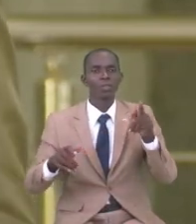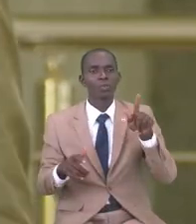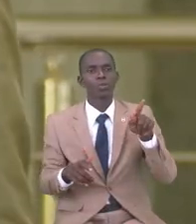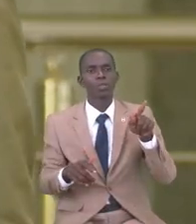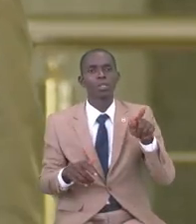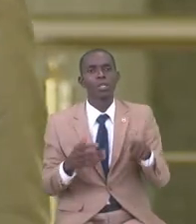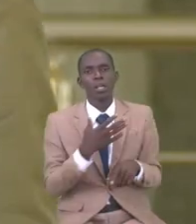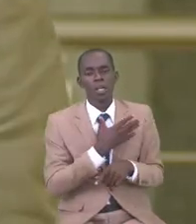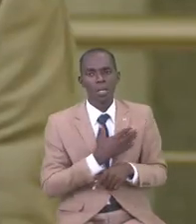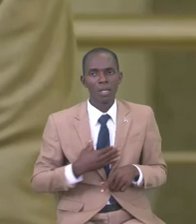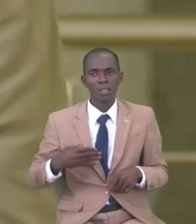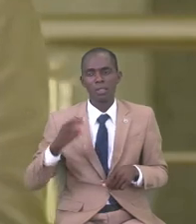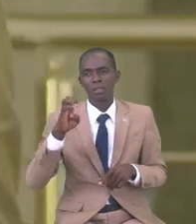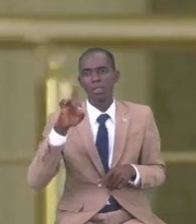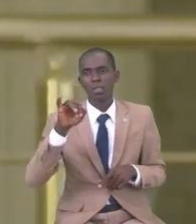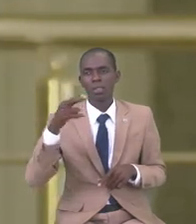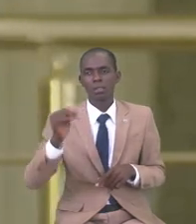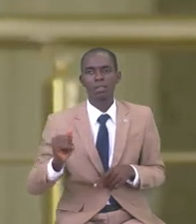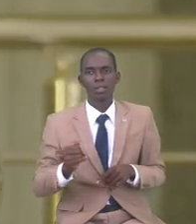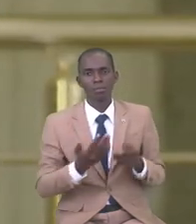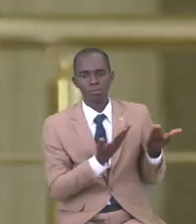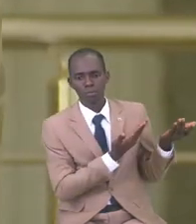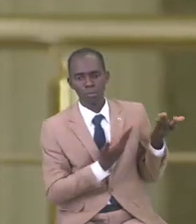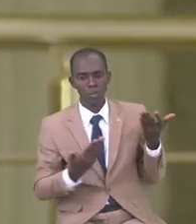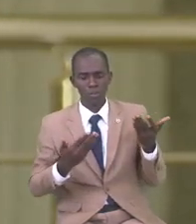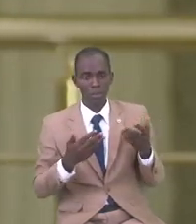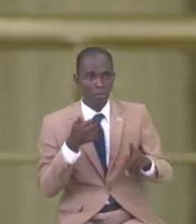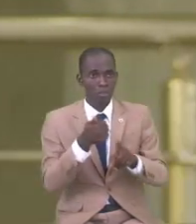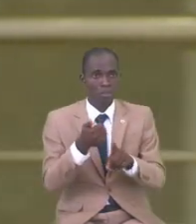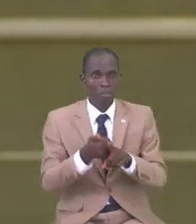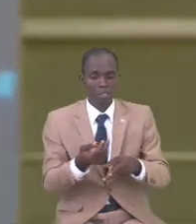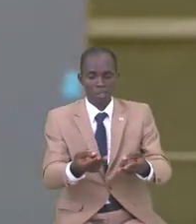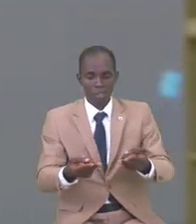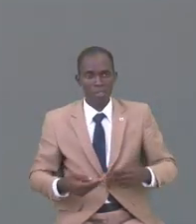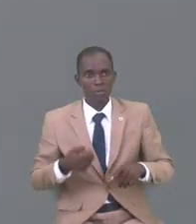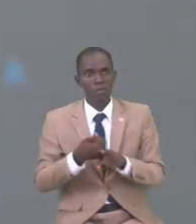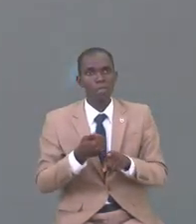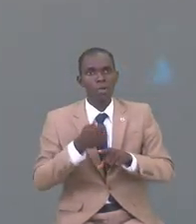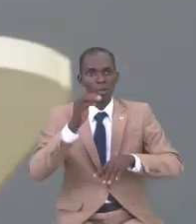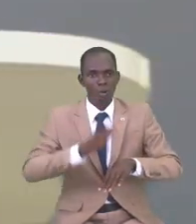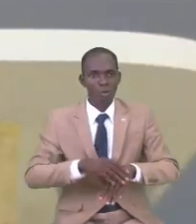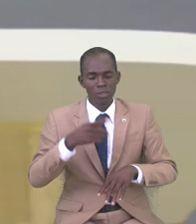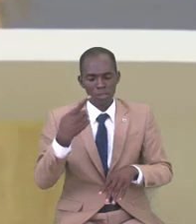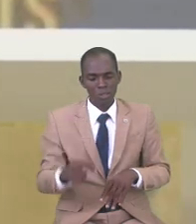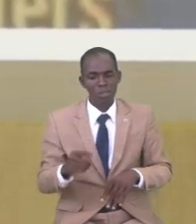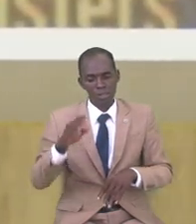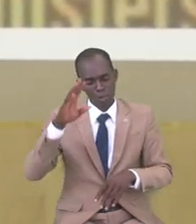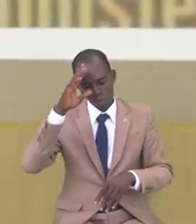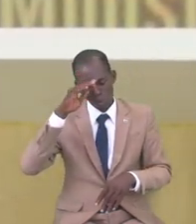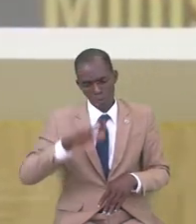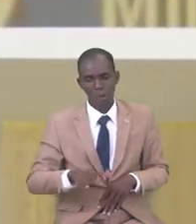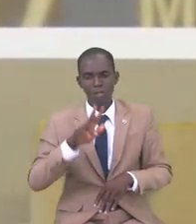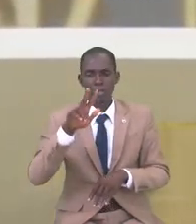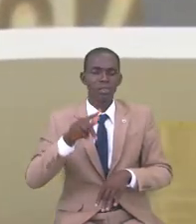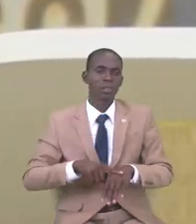and he stretched himself upon the child three times. And